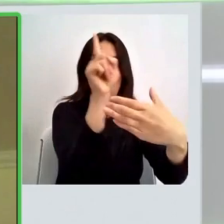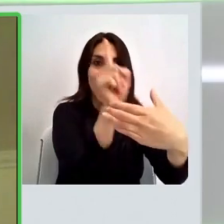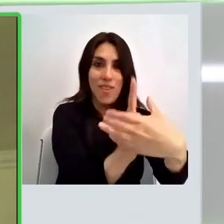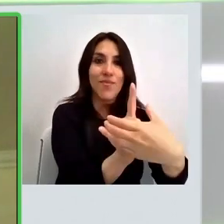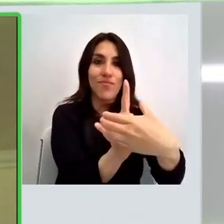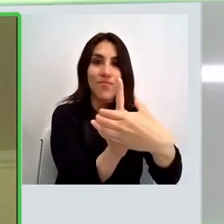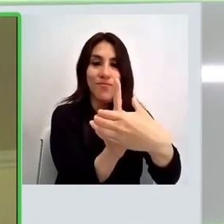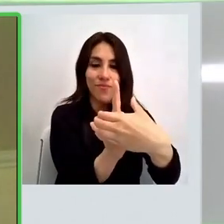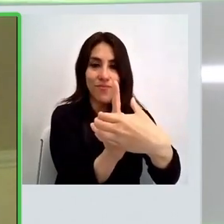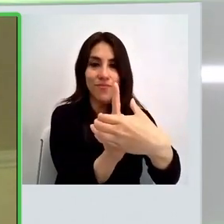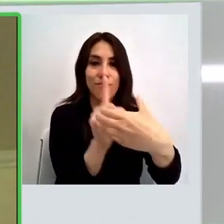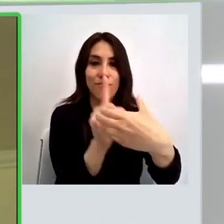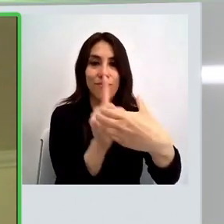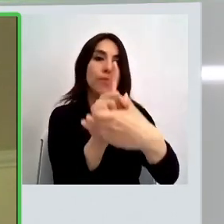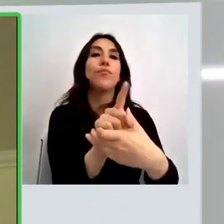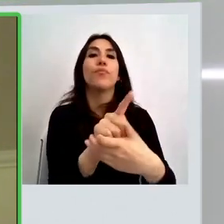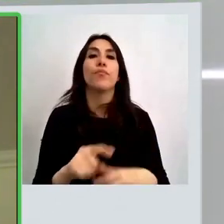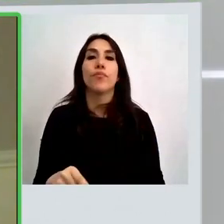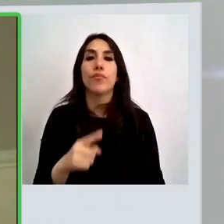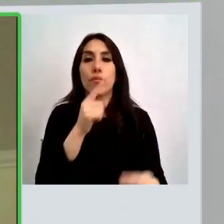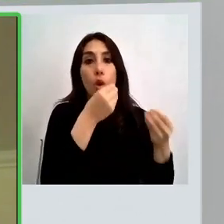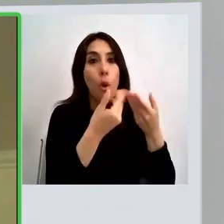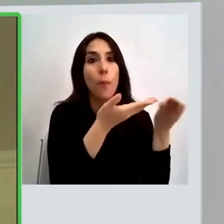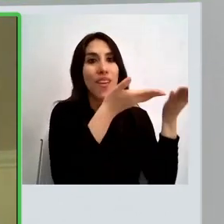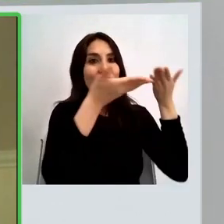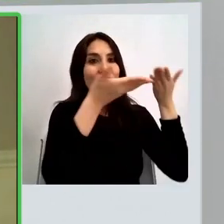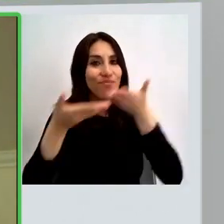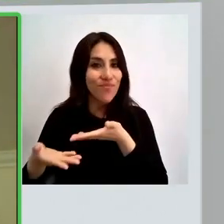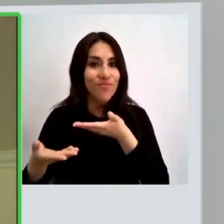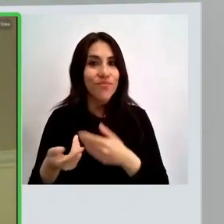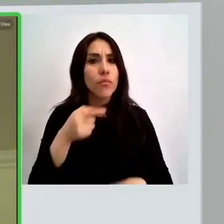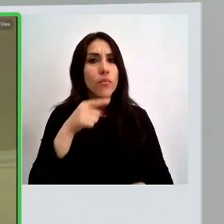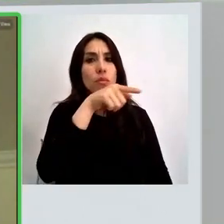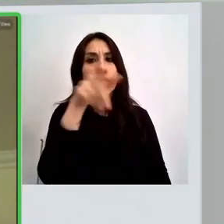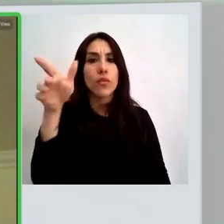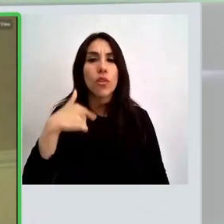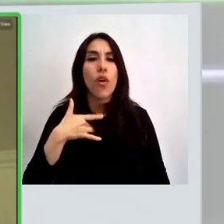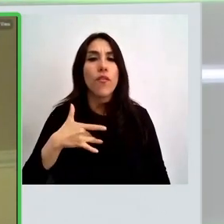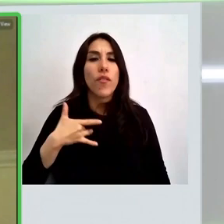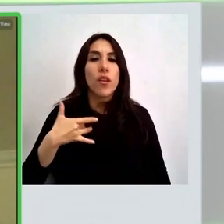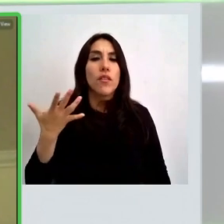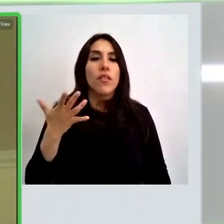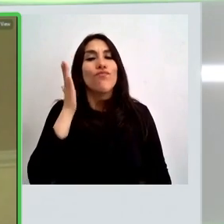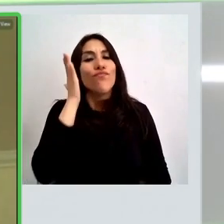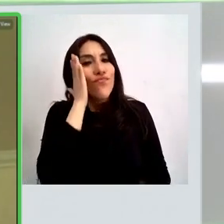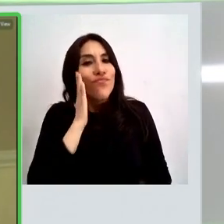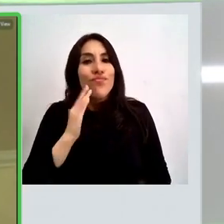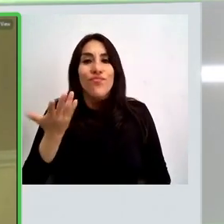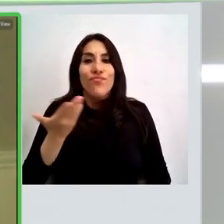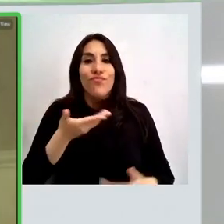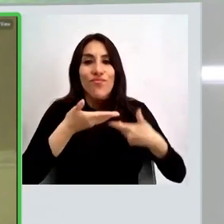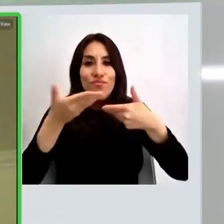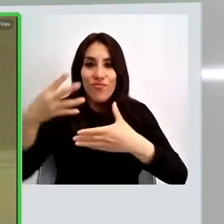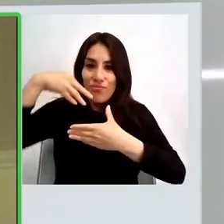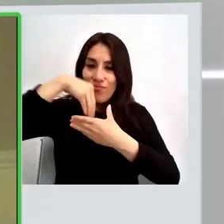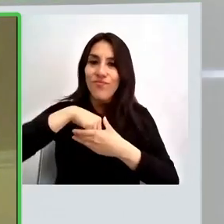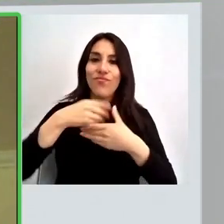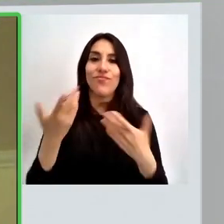Once we do that, companies then find their productivity goes up, workers are